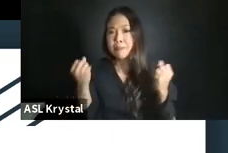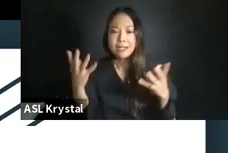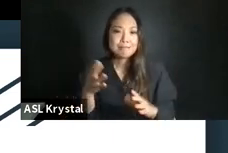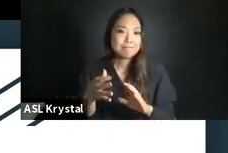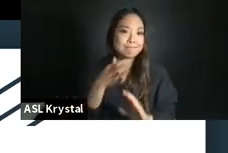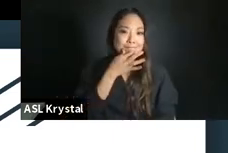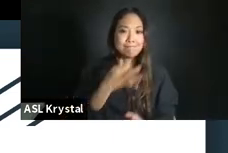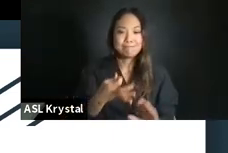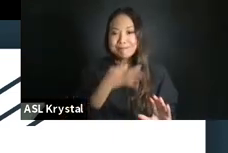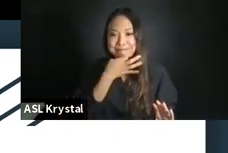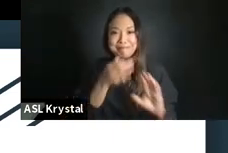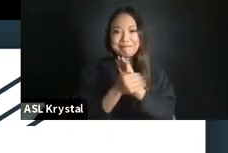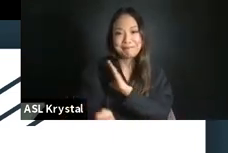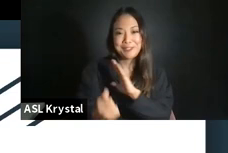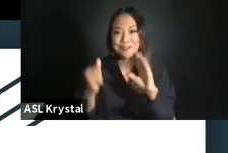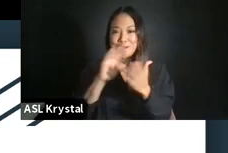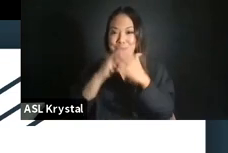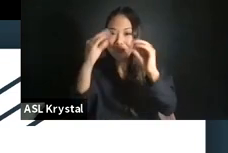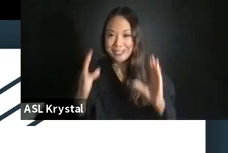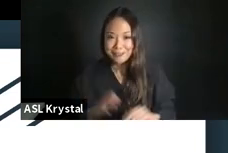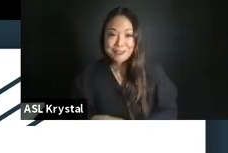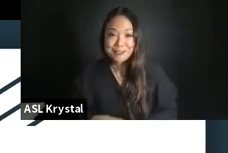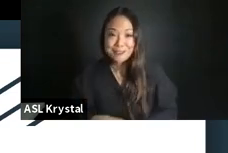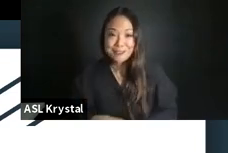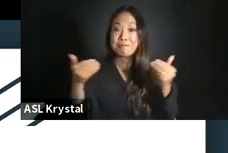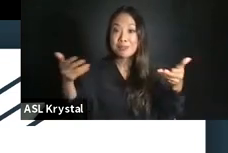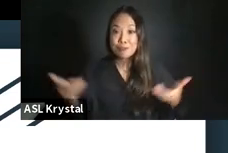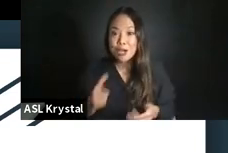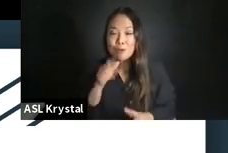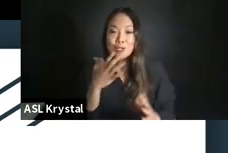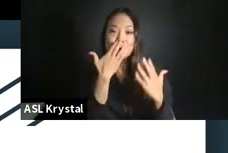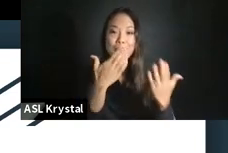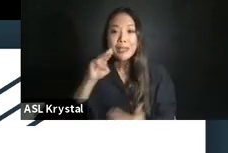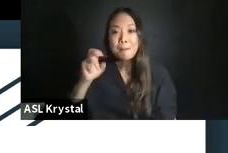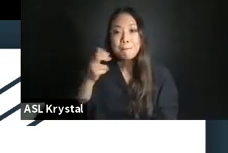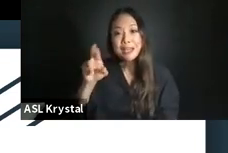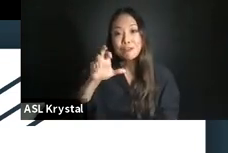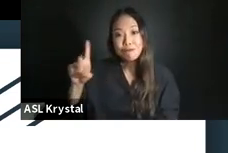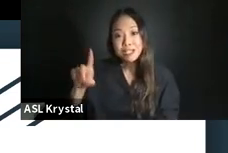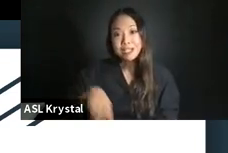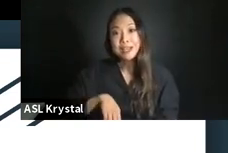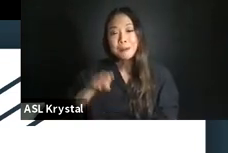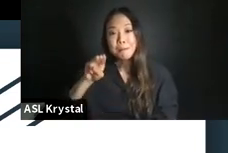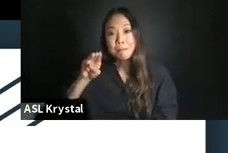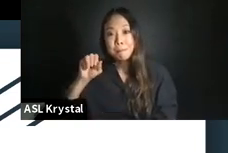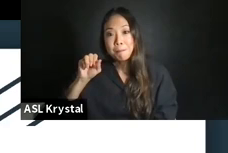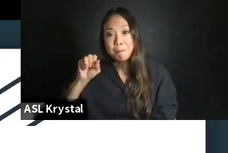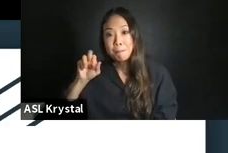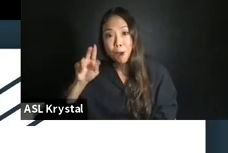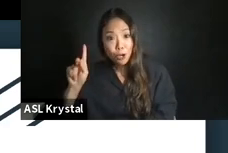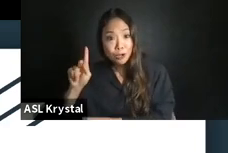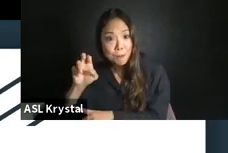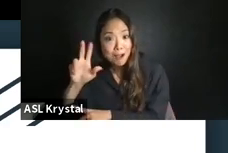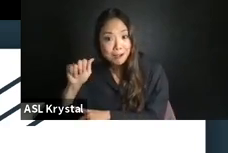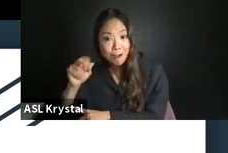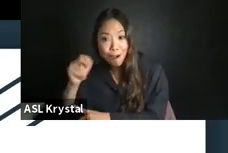introduce school leaders i just want to publicly thank megan reed and monica hall who lead the efforts